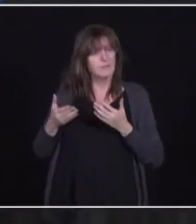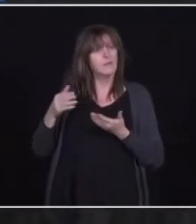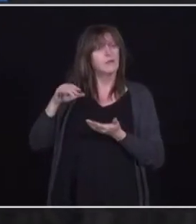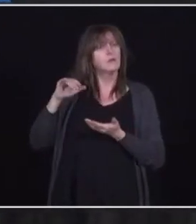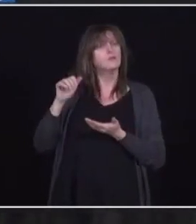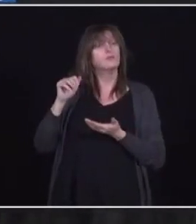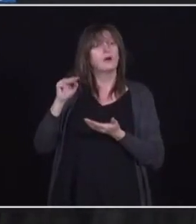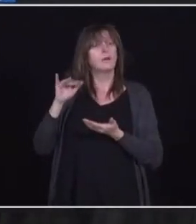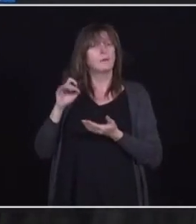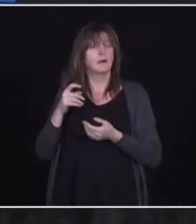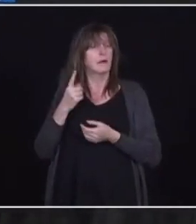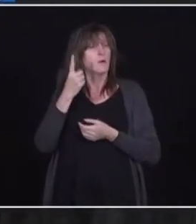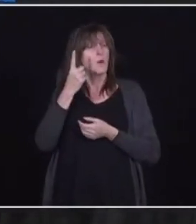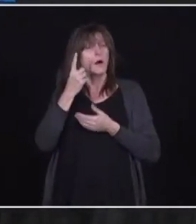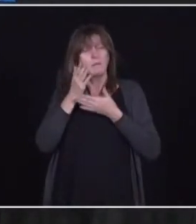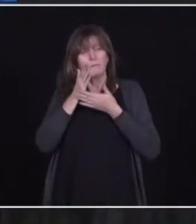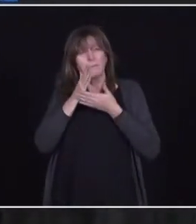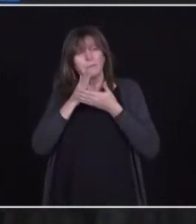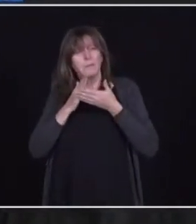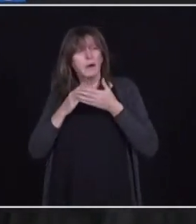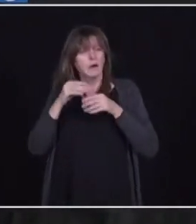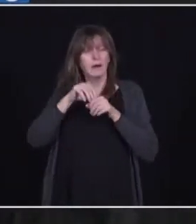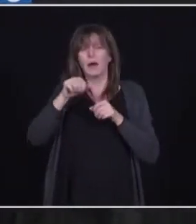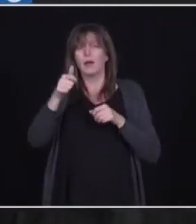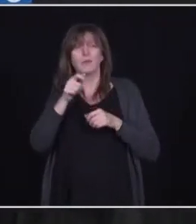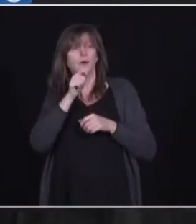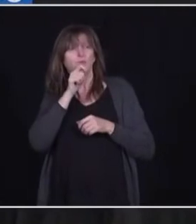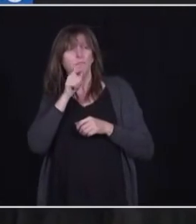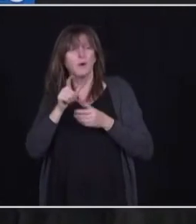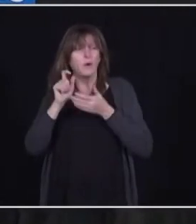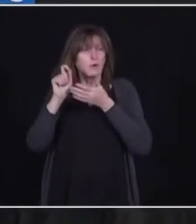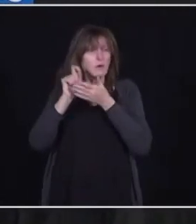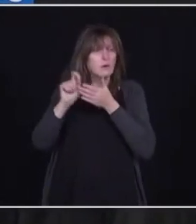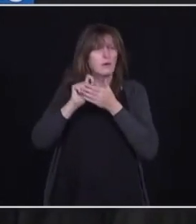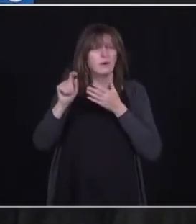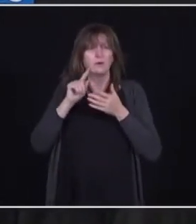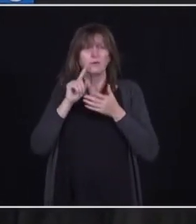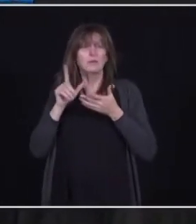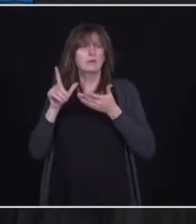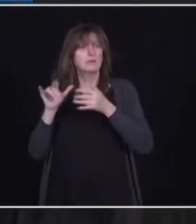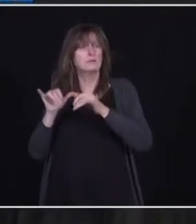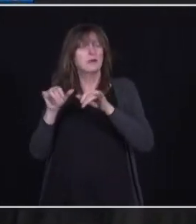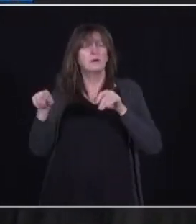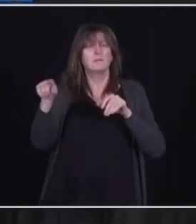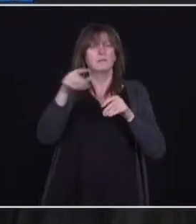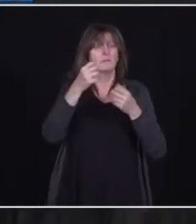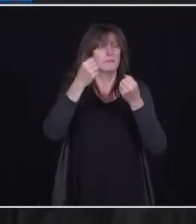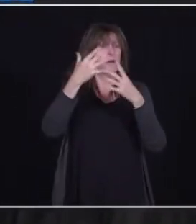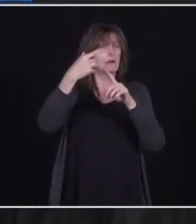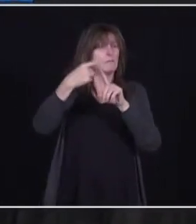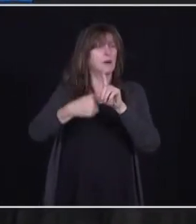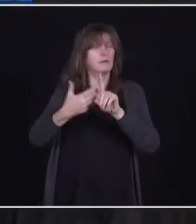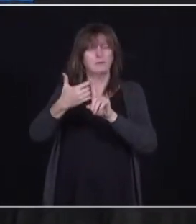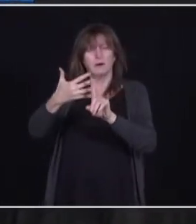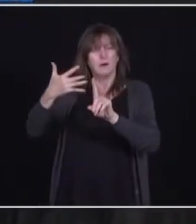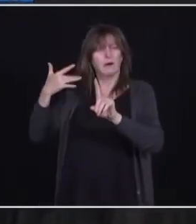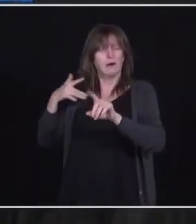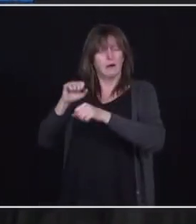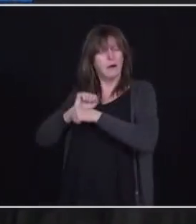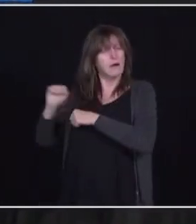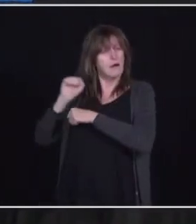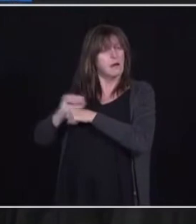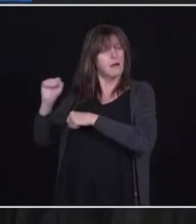people at home, writers, all doing exactly what they did months ago. and I'm just the tip of the iceberg, and they should all be congratulated. Yeah,